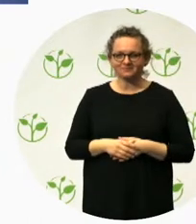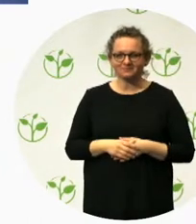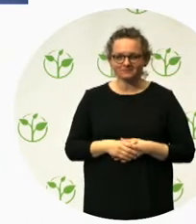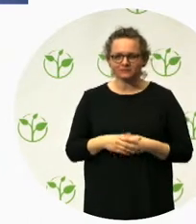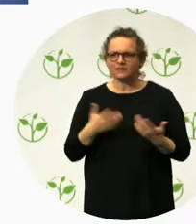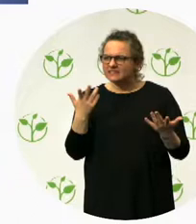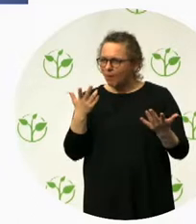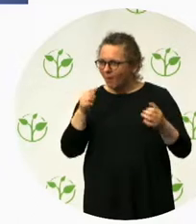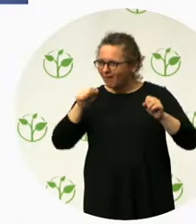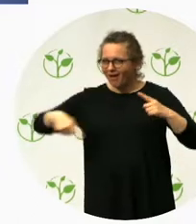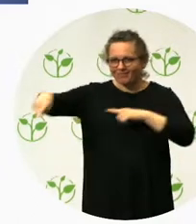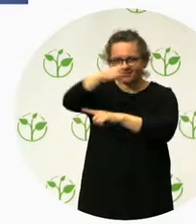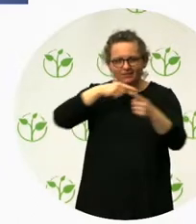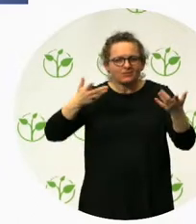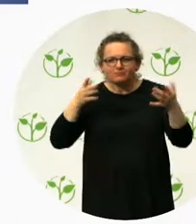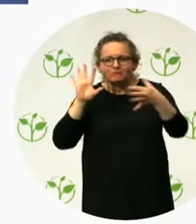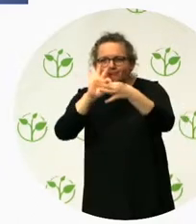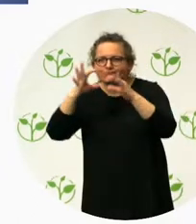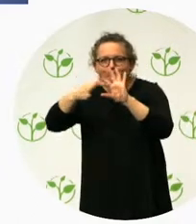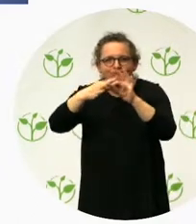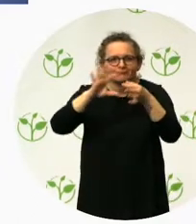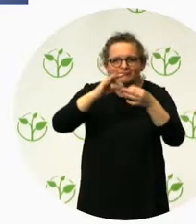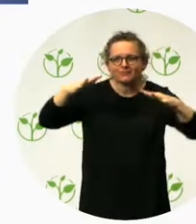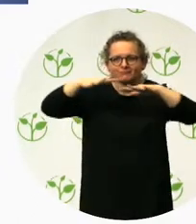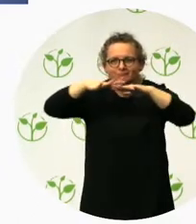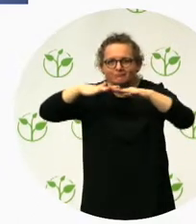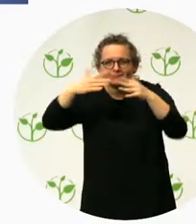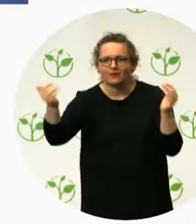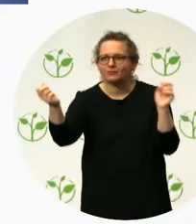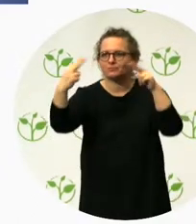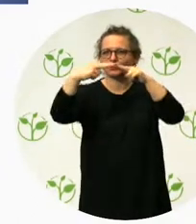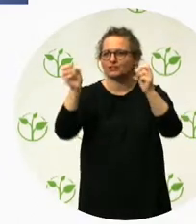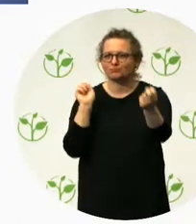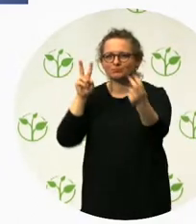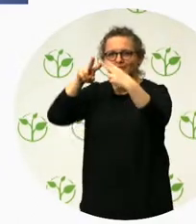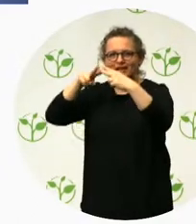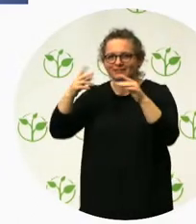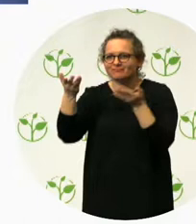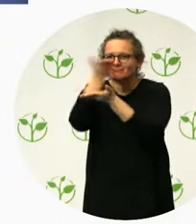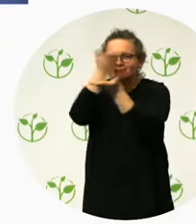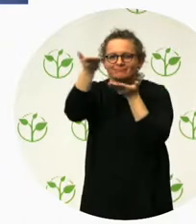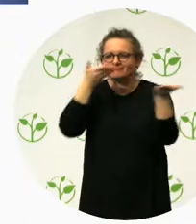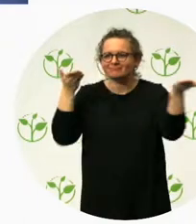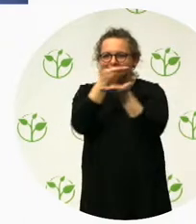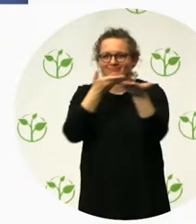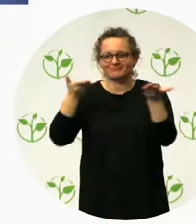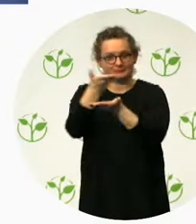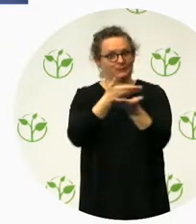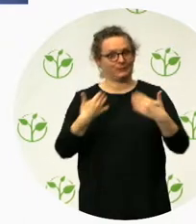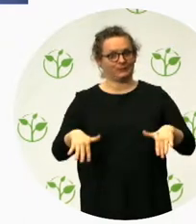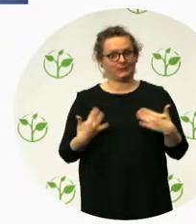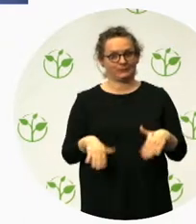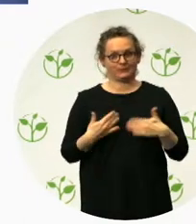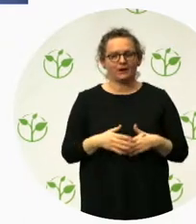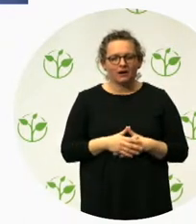equal opportunities. By bringing together innovative people, decision makers, and opinion leaders